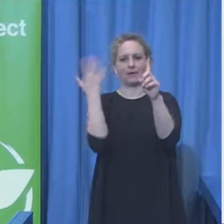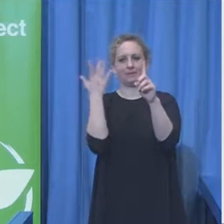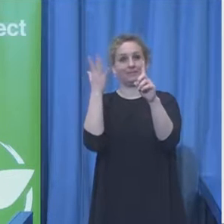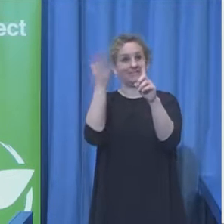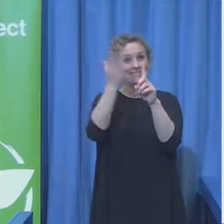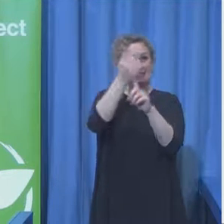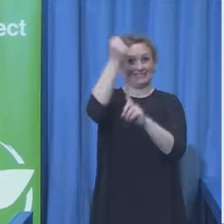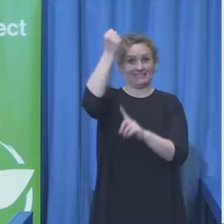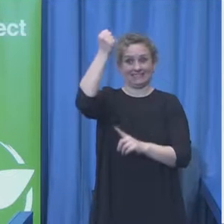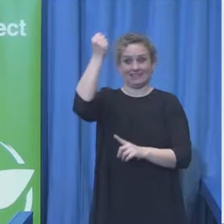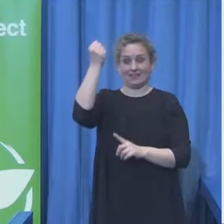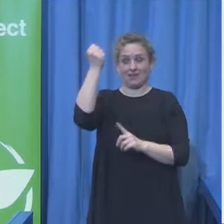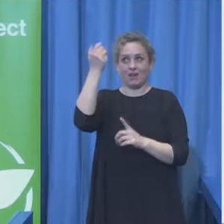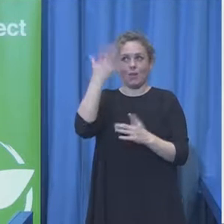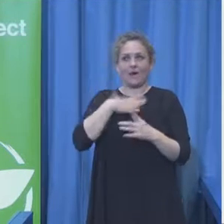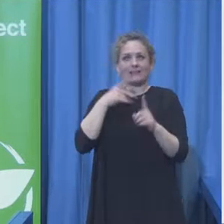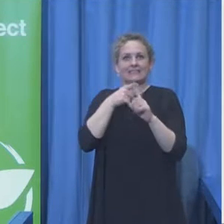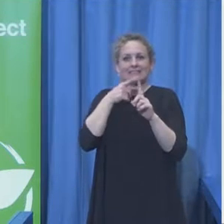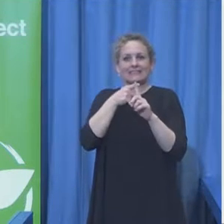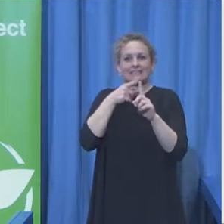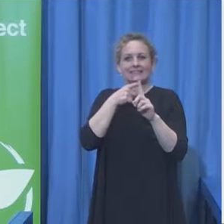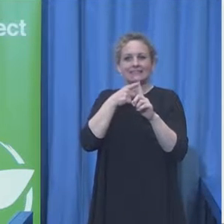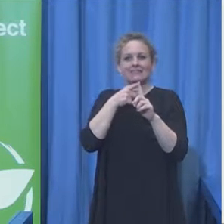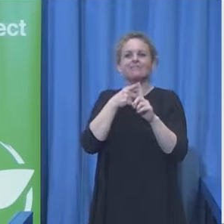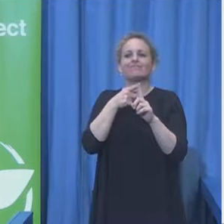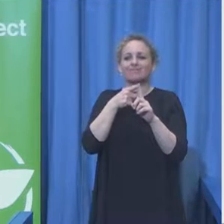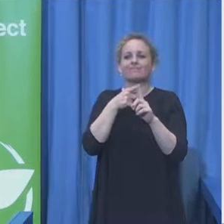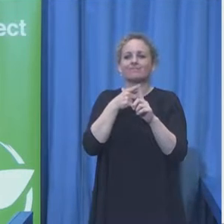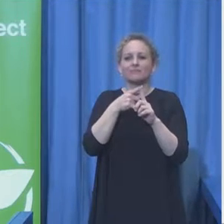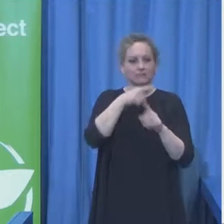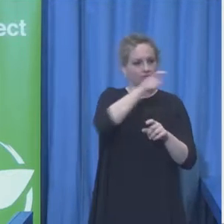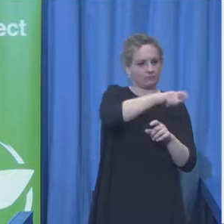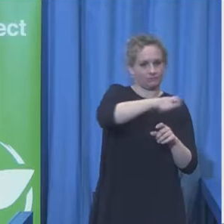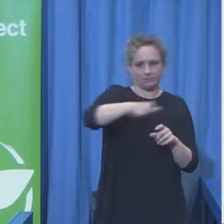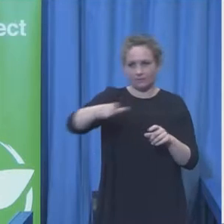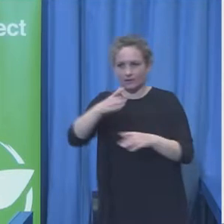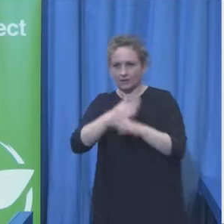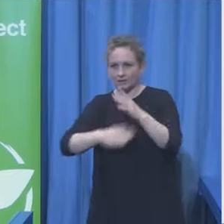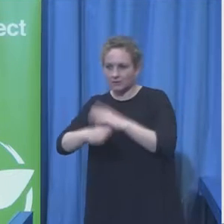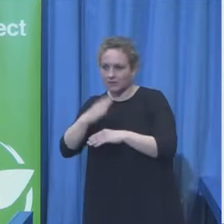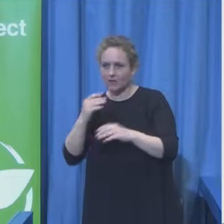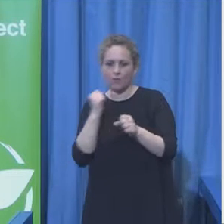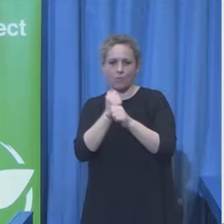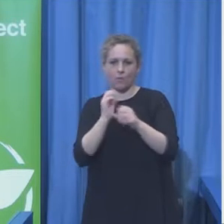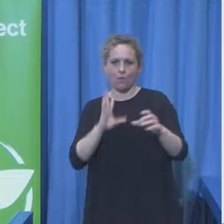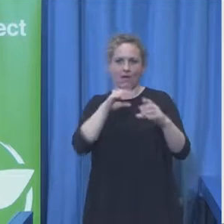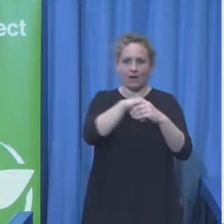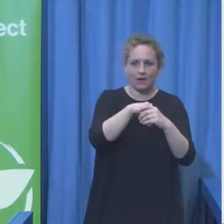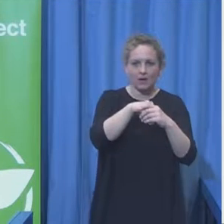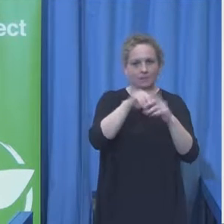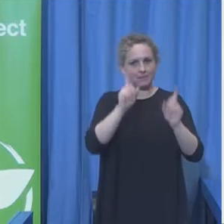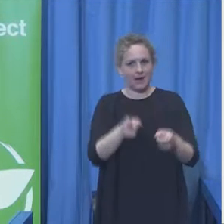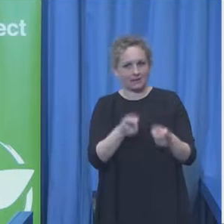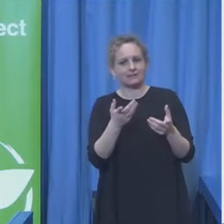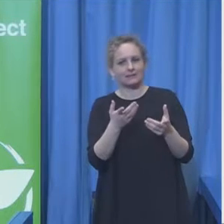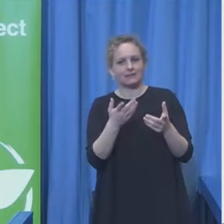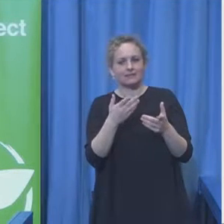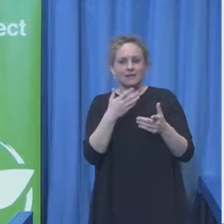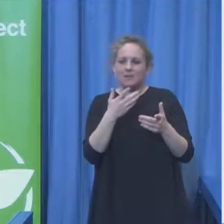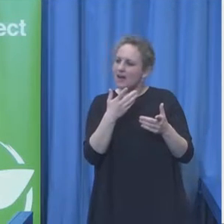work. What are the main initiatives in your division in support of the achievement of these targets? The floor is yours. Thank